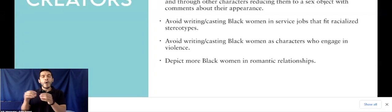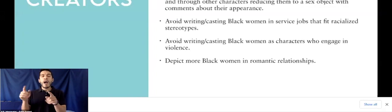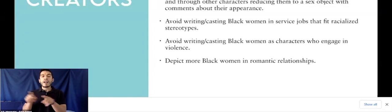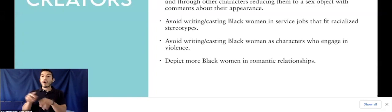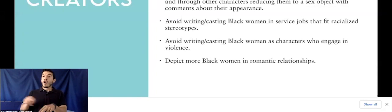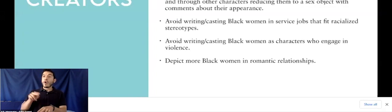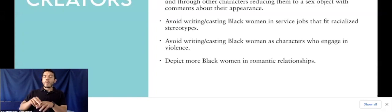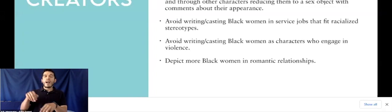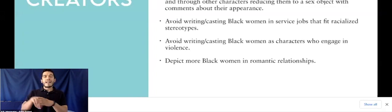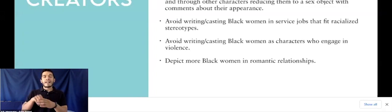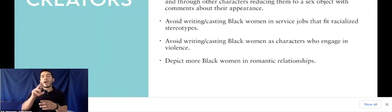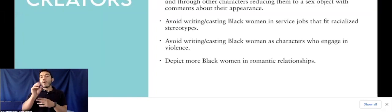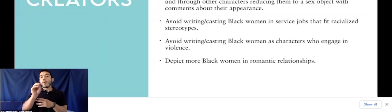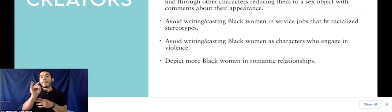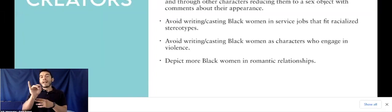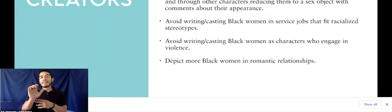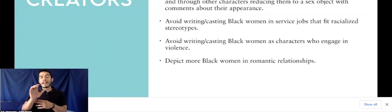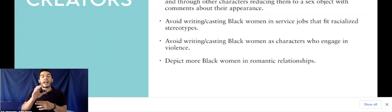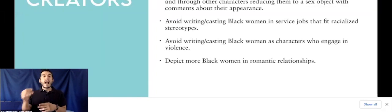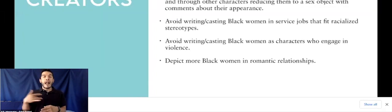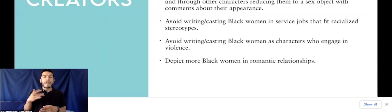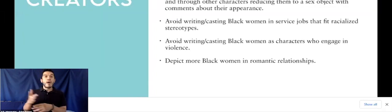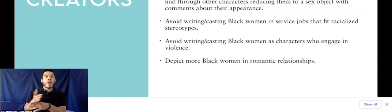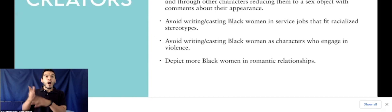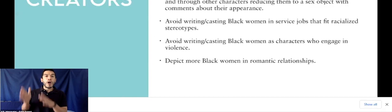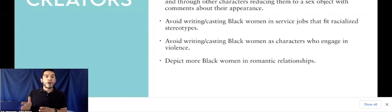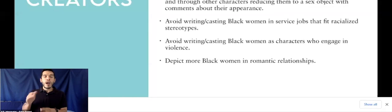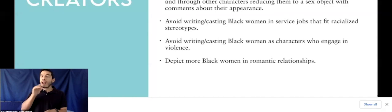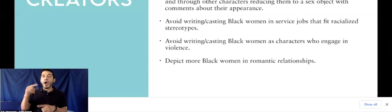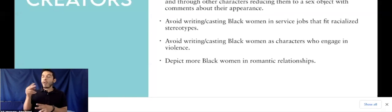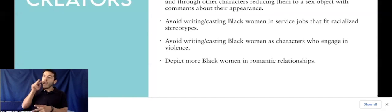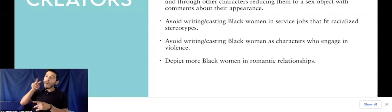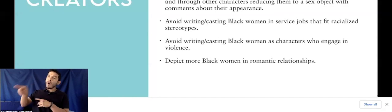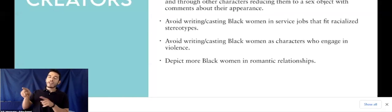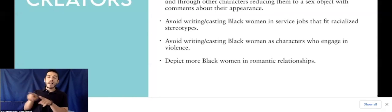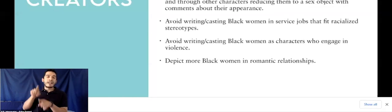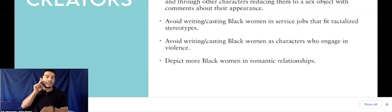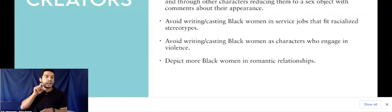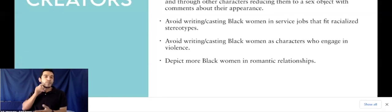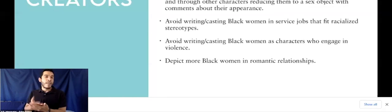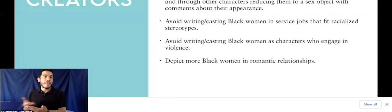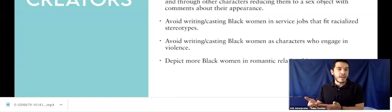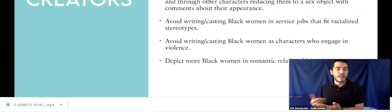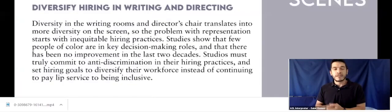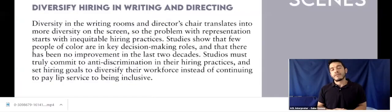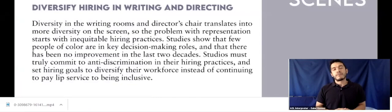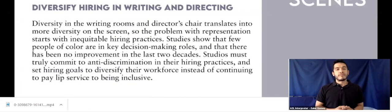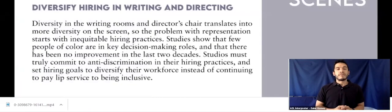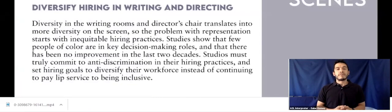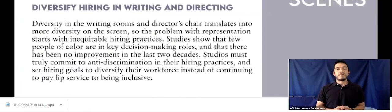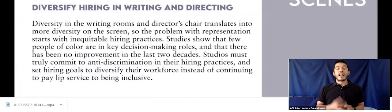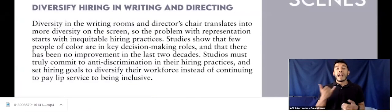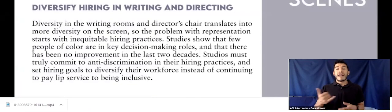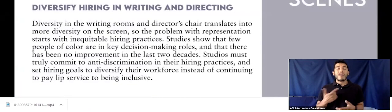as being sexual subjects instead of just sexual objects. And now I'll pass the baton back to Dr.